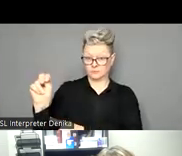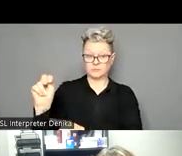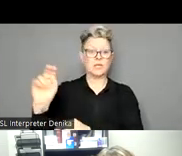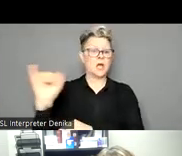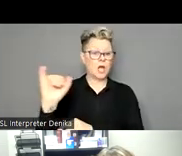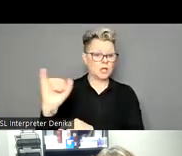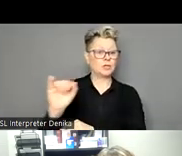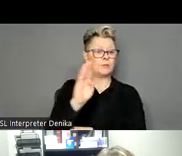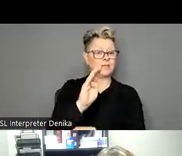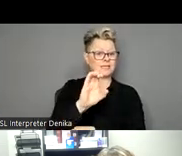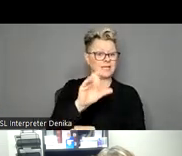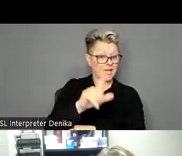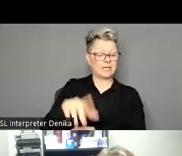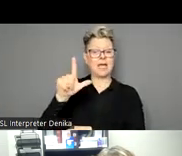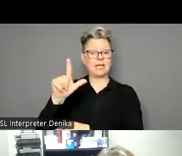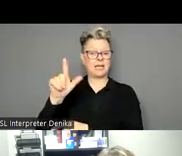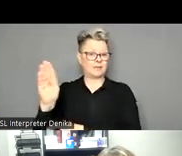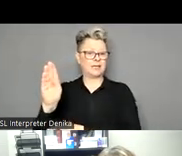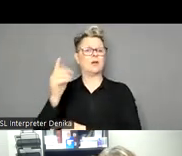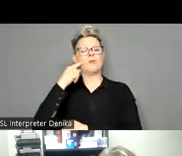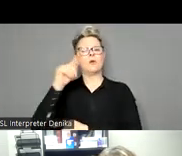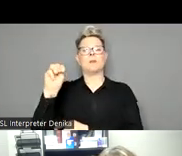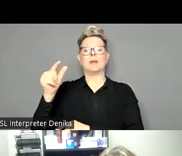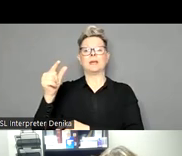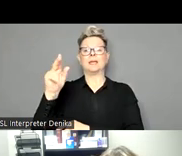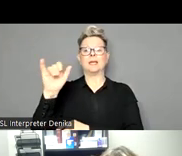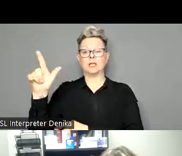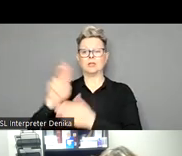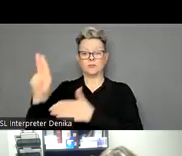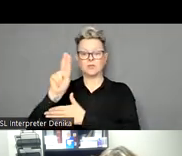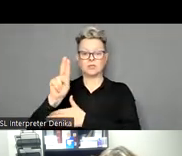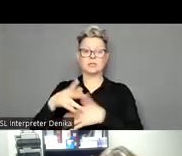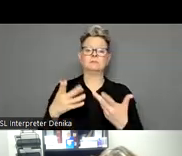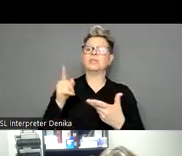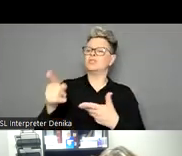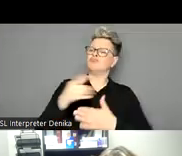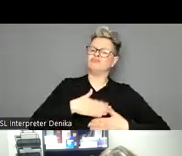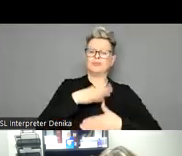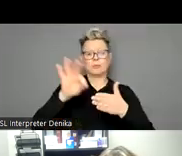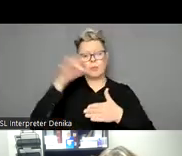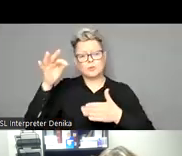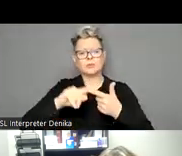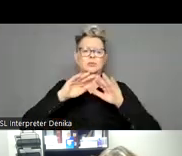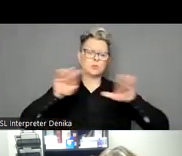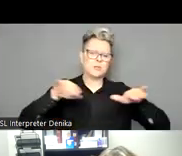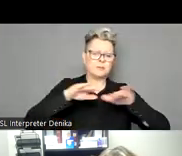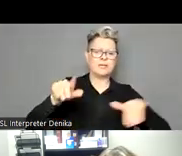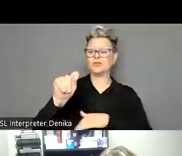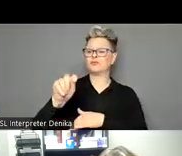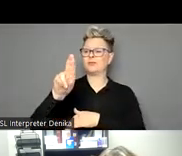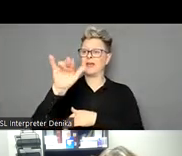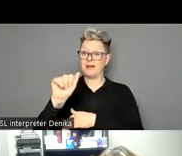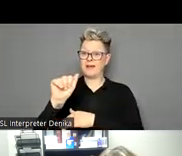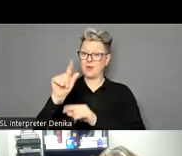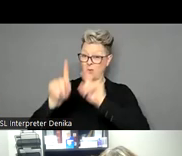LLB from McGill University. Outside of work, Kirsten enjoys embroidery, swimming, and trivia, and she appeared on an episode of the